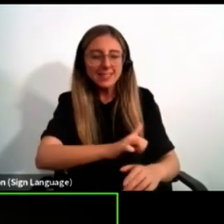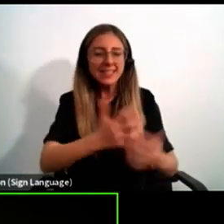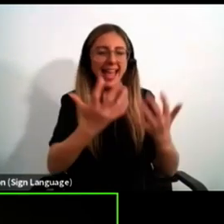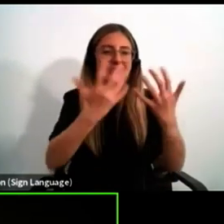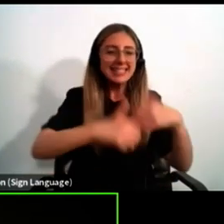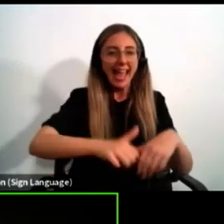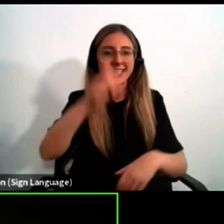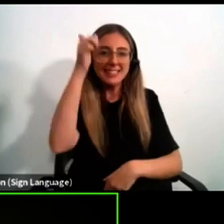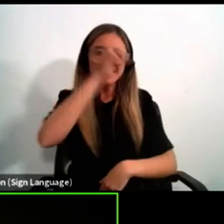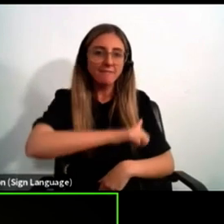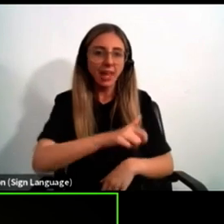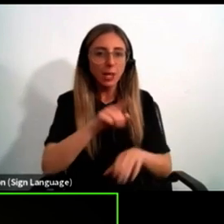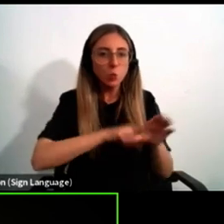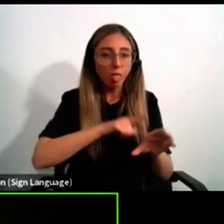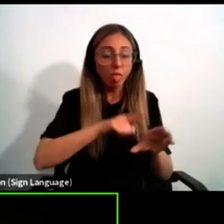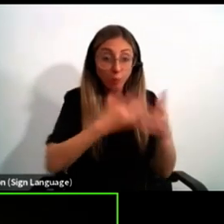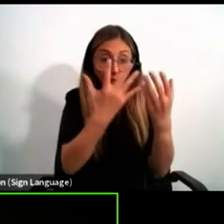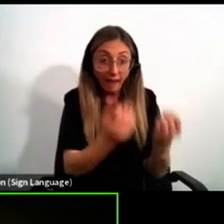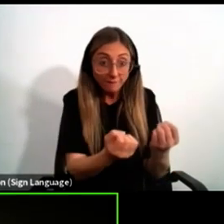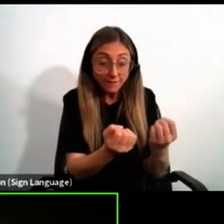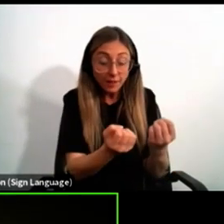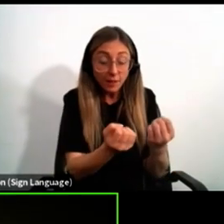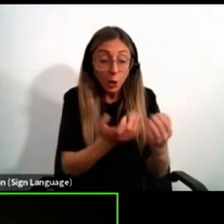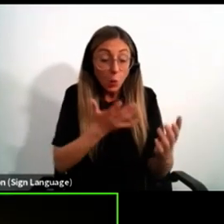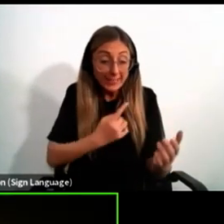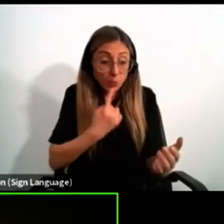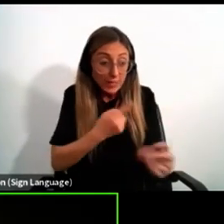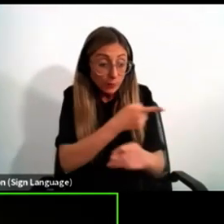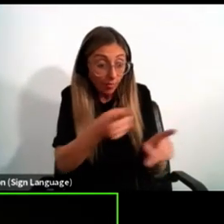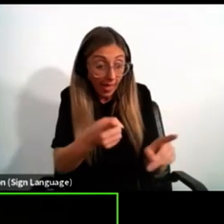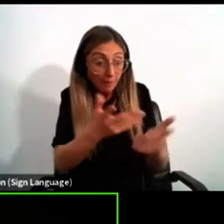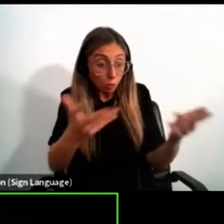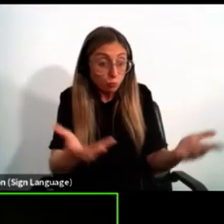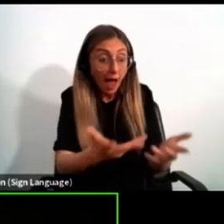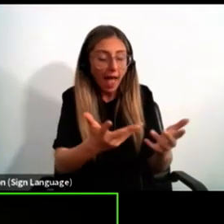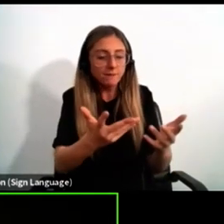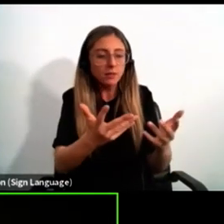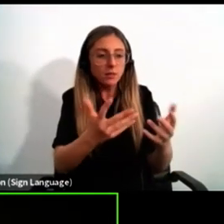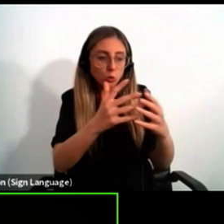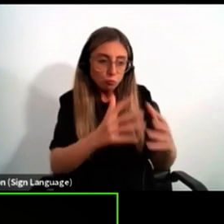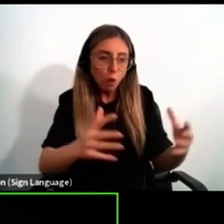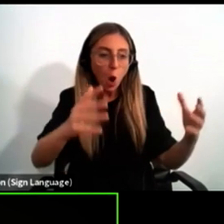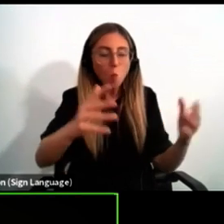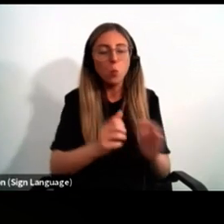youth that we have at hand, and we need to see to it that they thrive and they flourish.